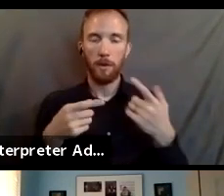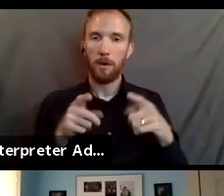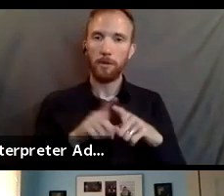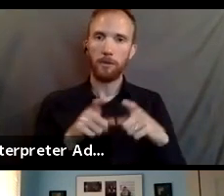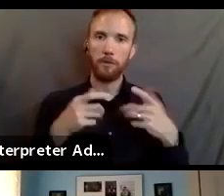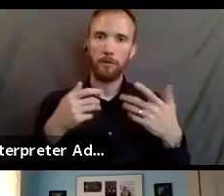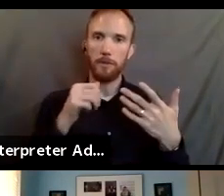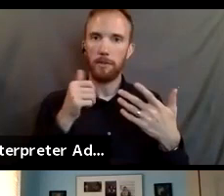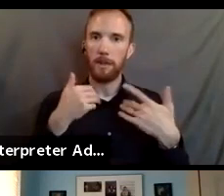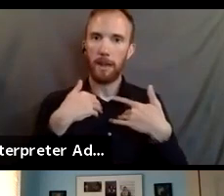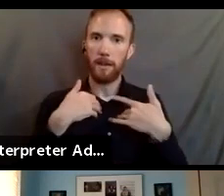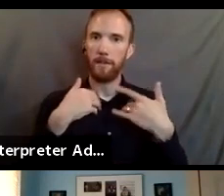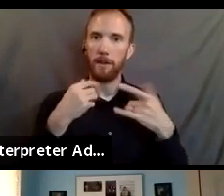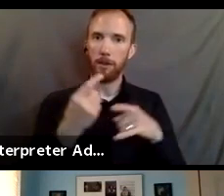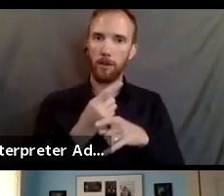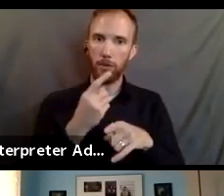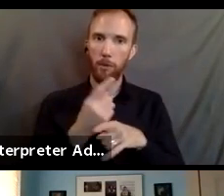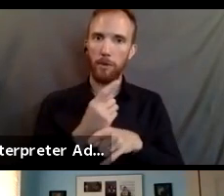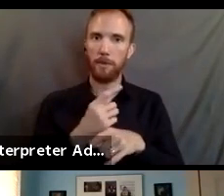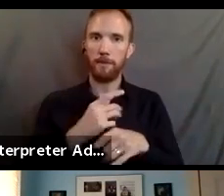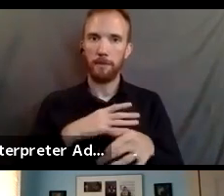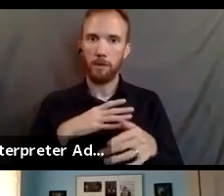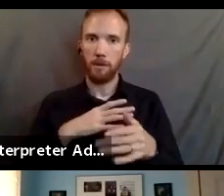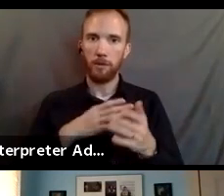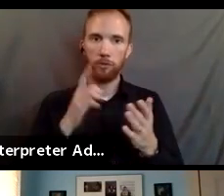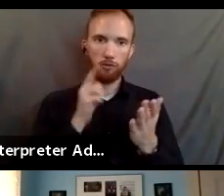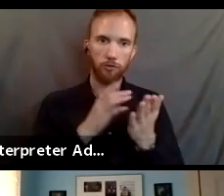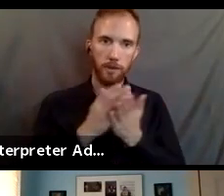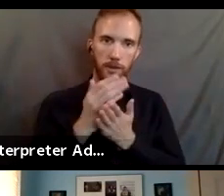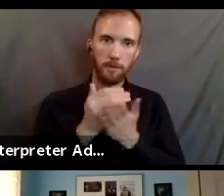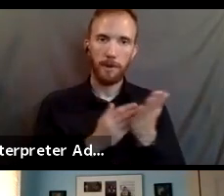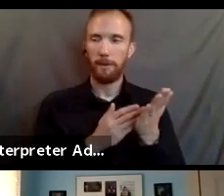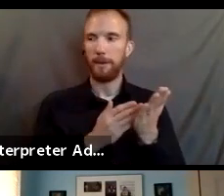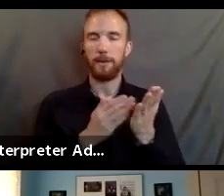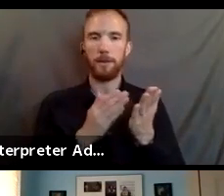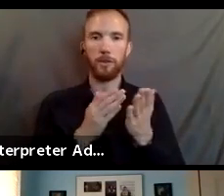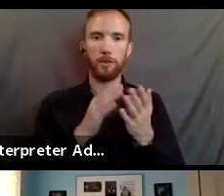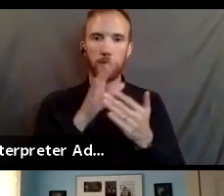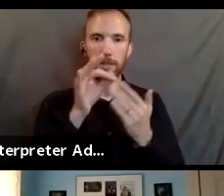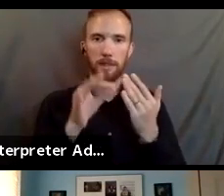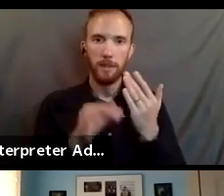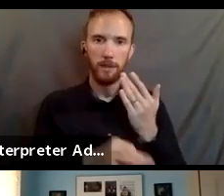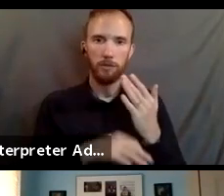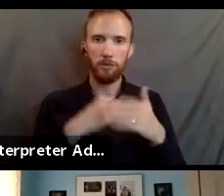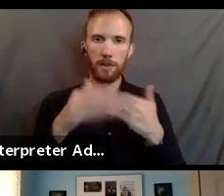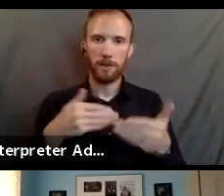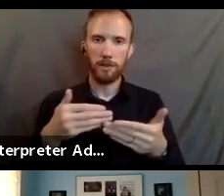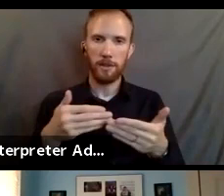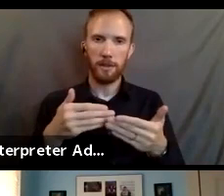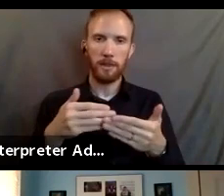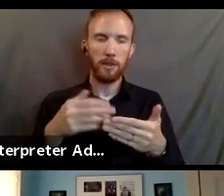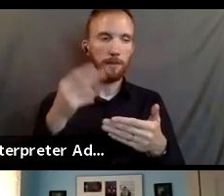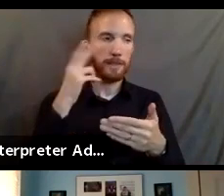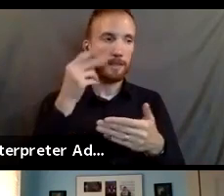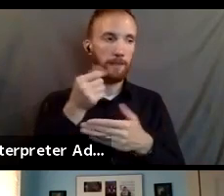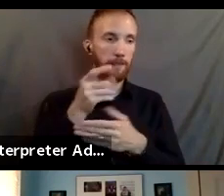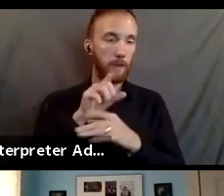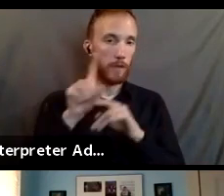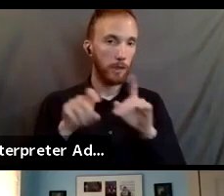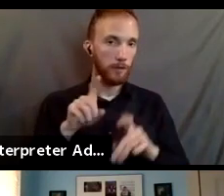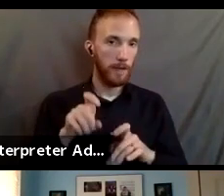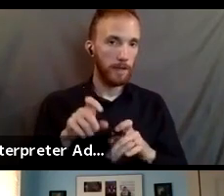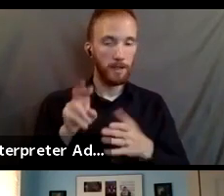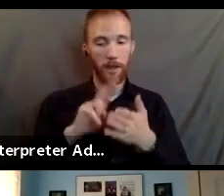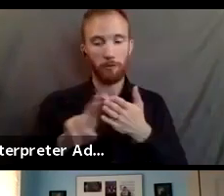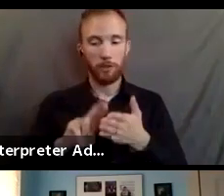transparent and just assessment and selection process after several surveys and research in addition to my personal